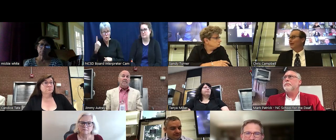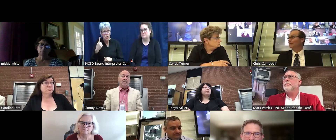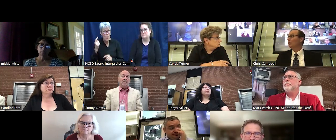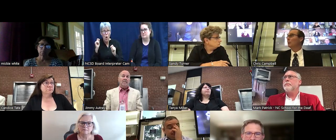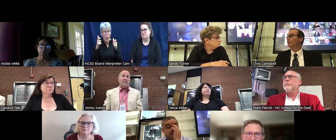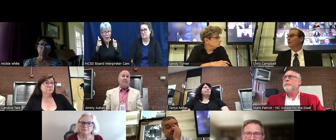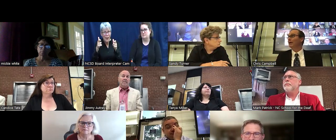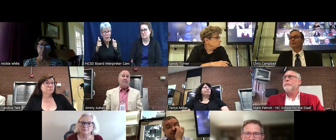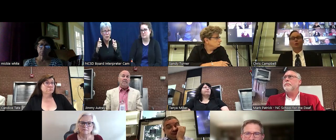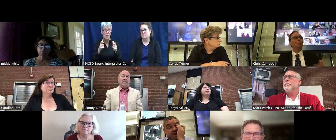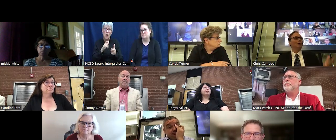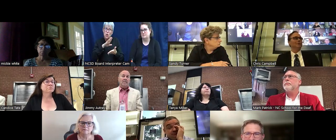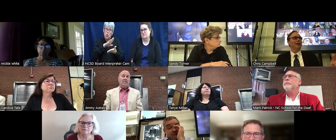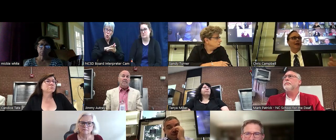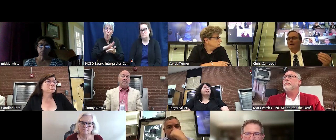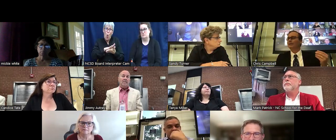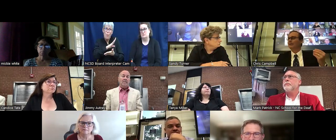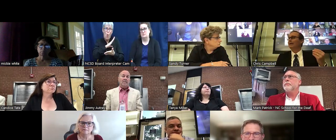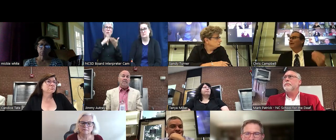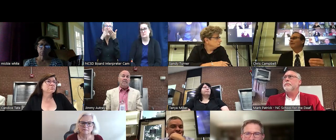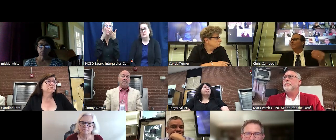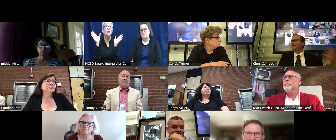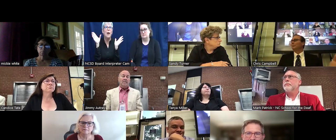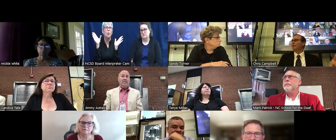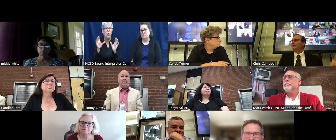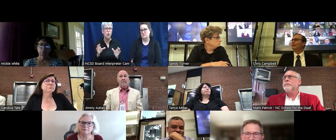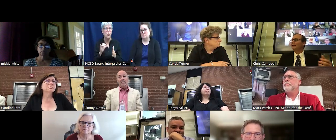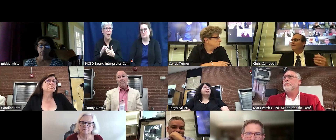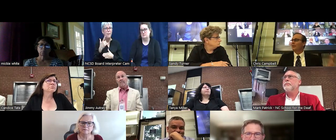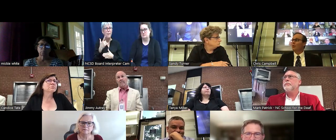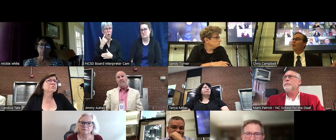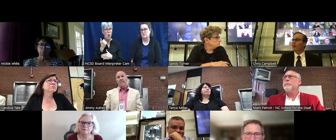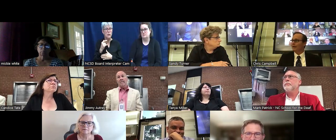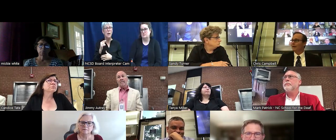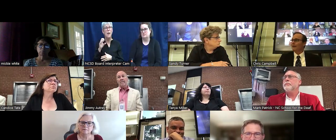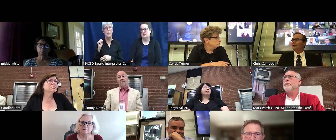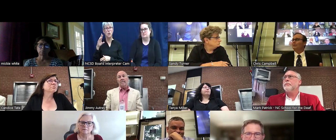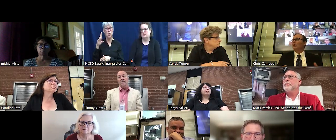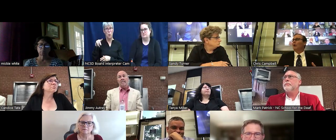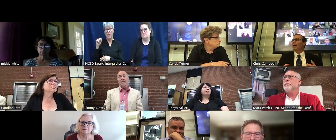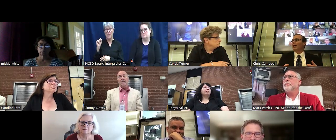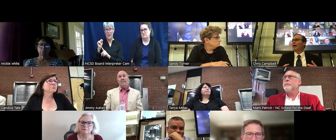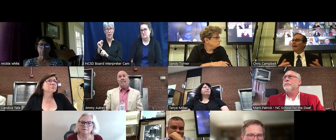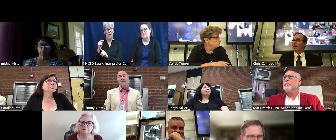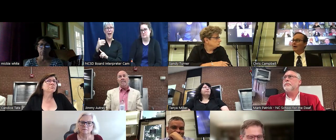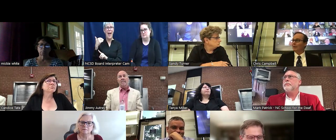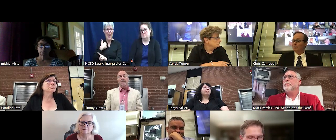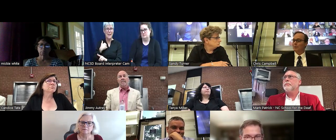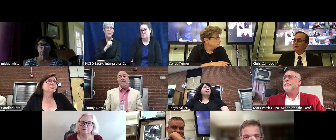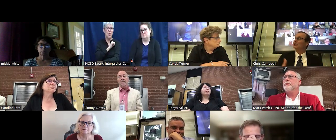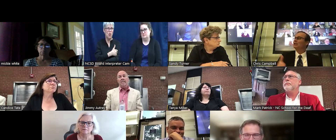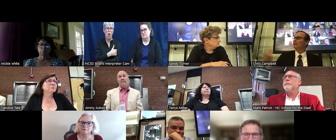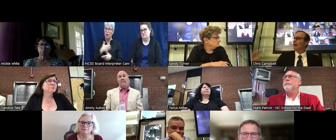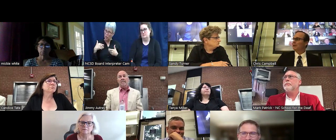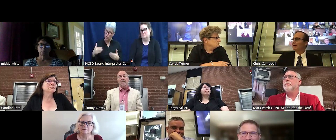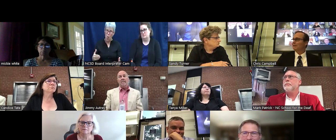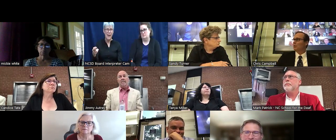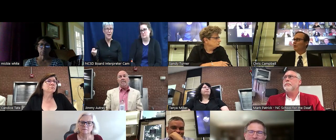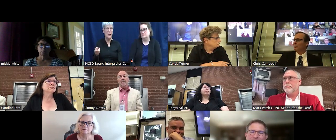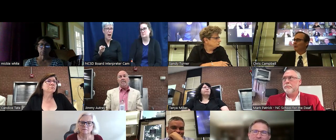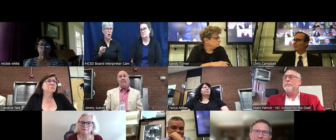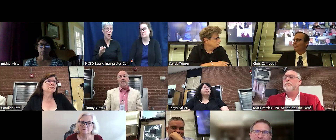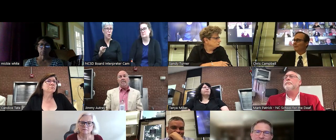tell you how school boards do that. School boards do that because they've given the superintendent the authority to go ahead and hire that person subject